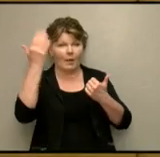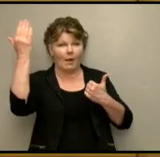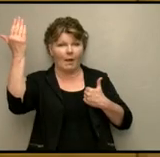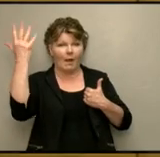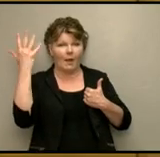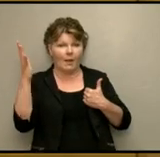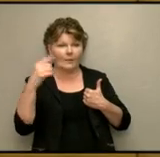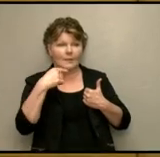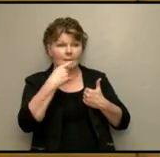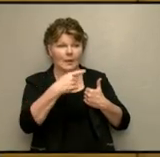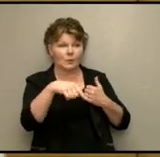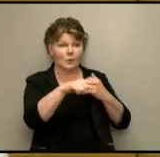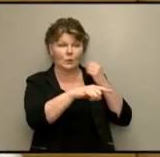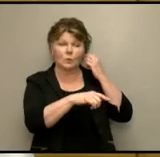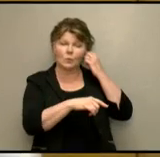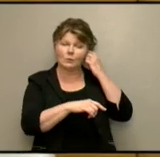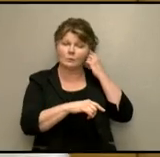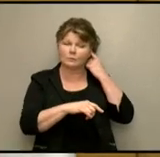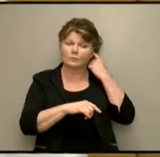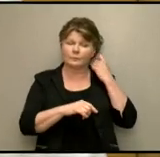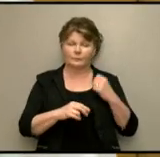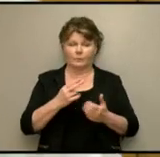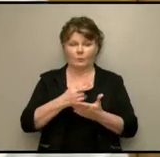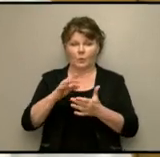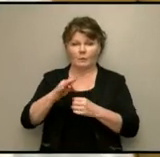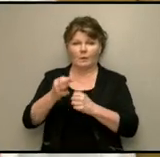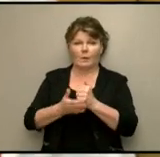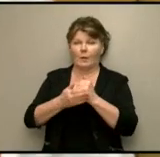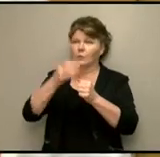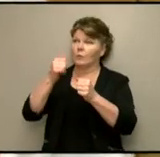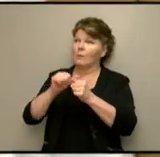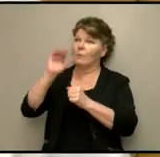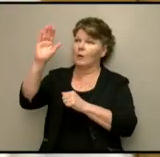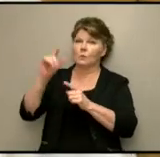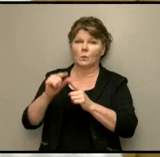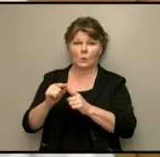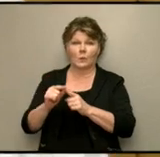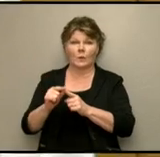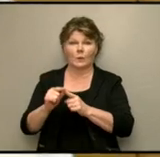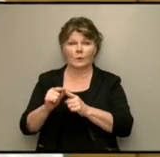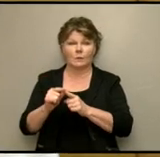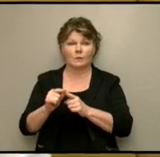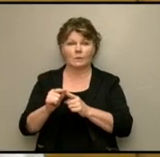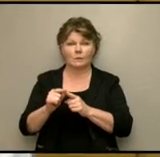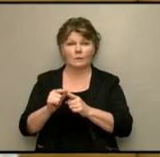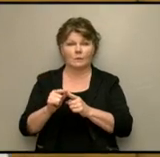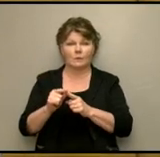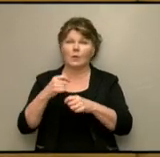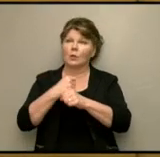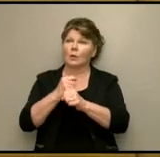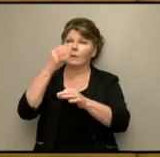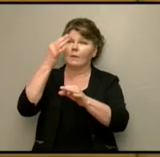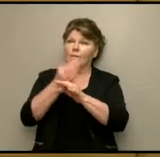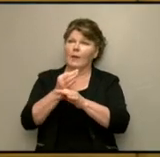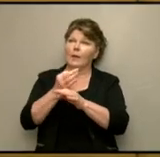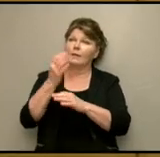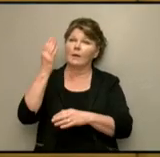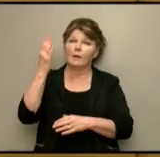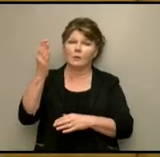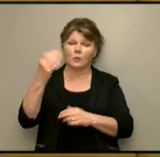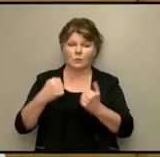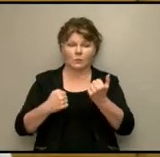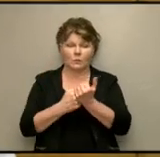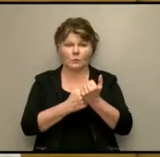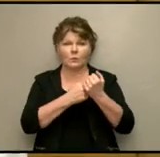you. The Holy Spirit helps remember Jesus' words, and that's how he creates faith in you, fosters